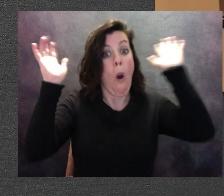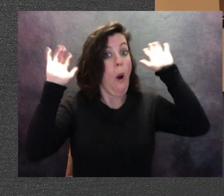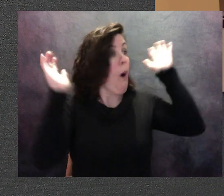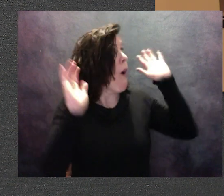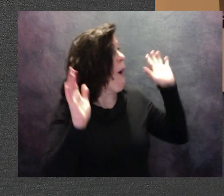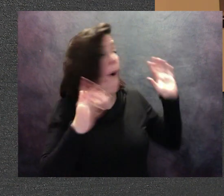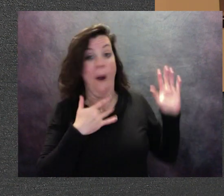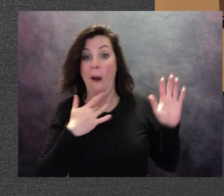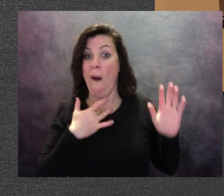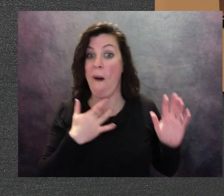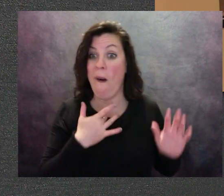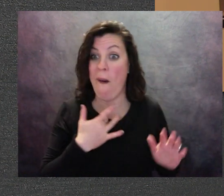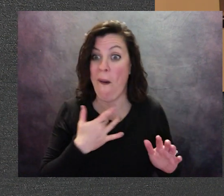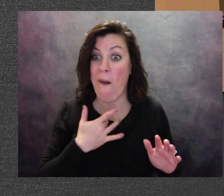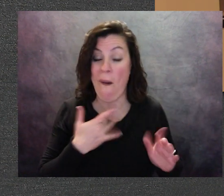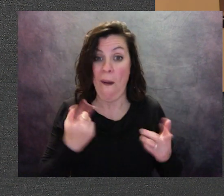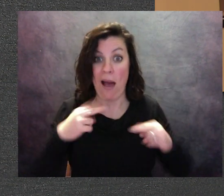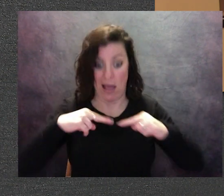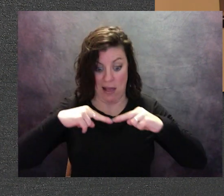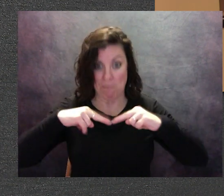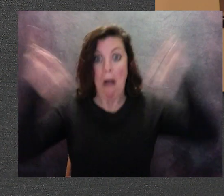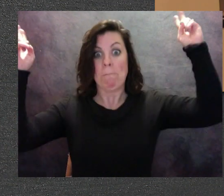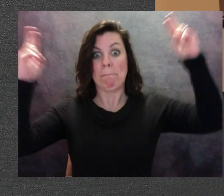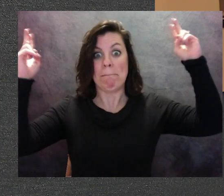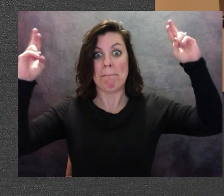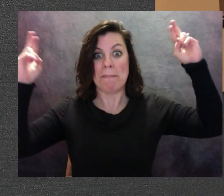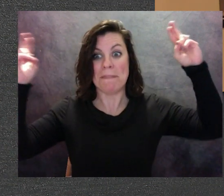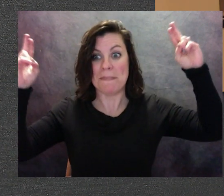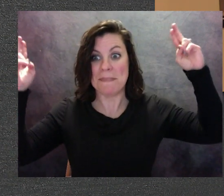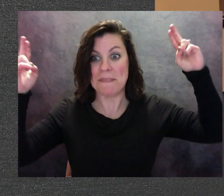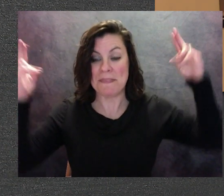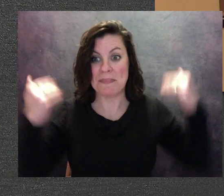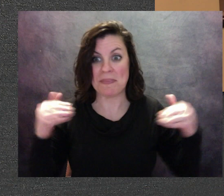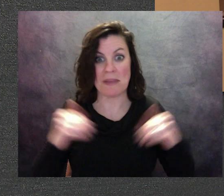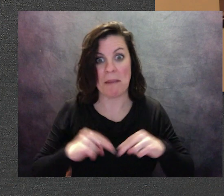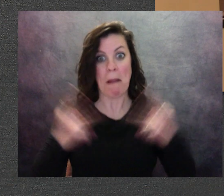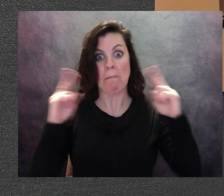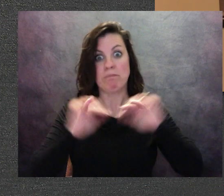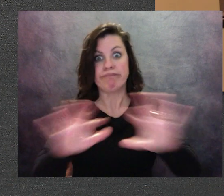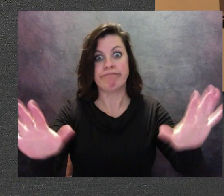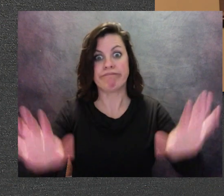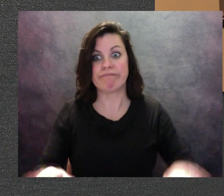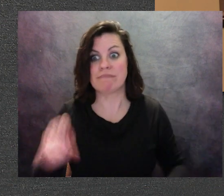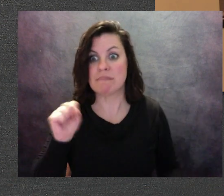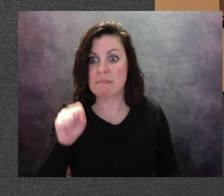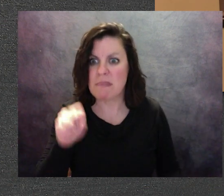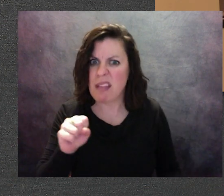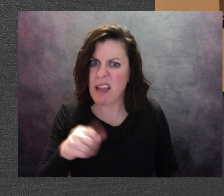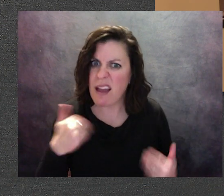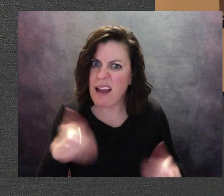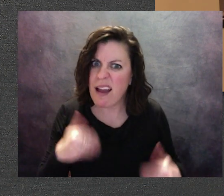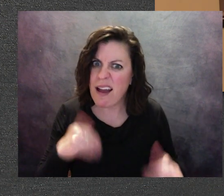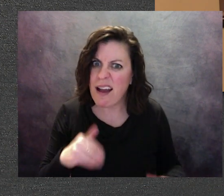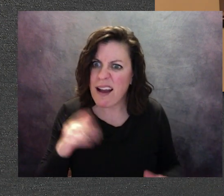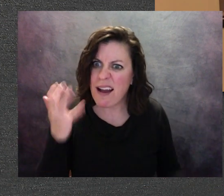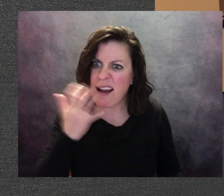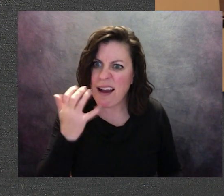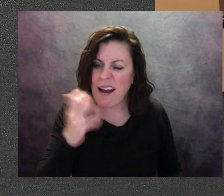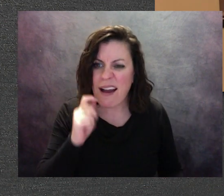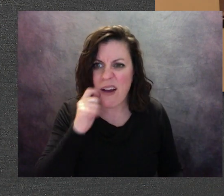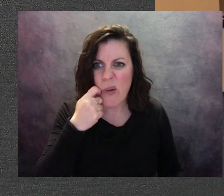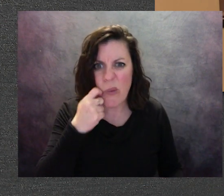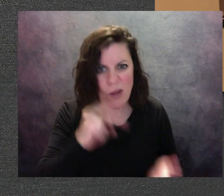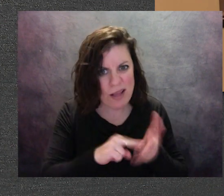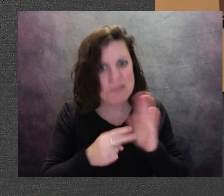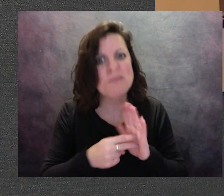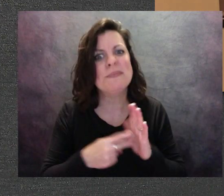Oh my goodness. Look, they kind of came apart, didn't they? The magnet, oh, look at that. The magnet picked all